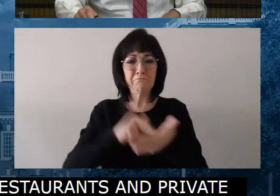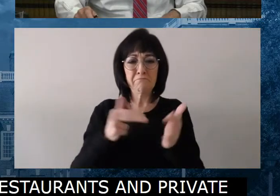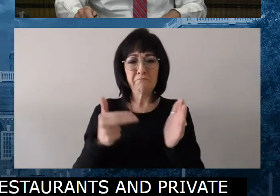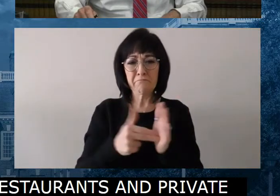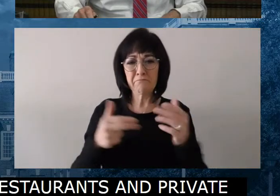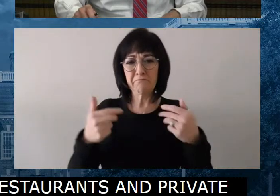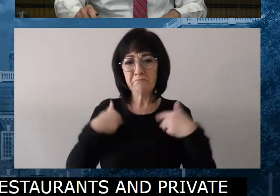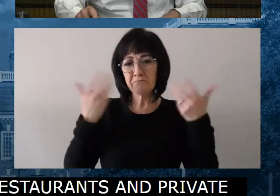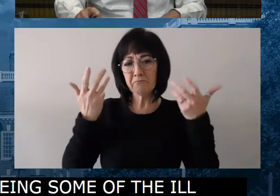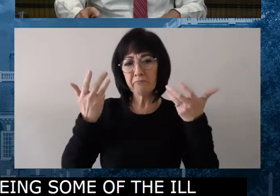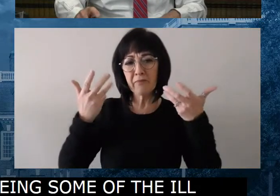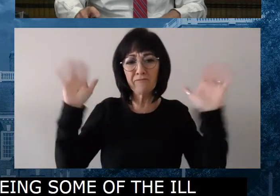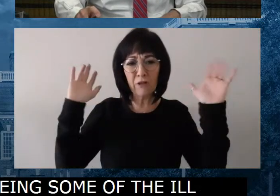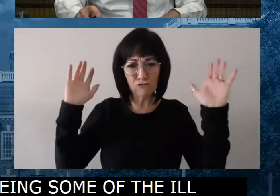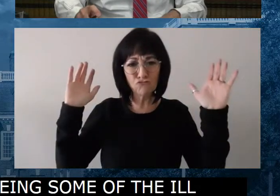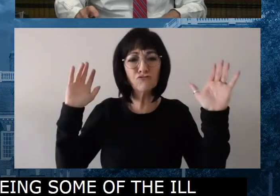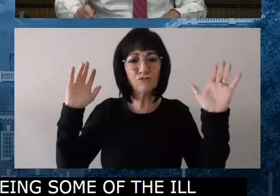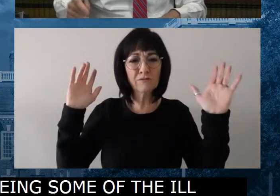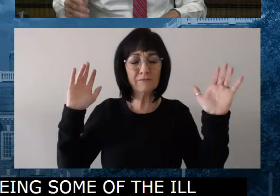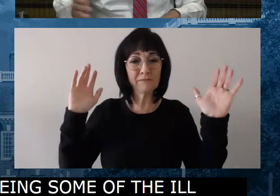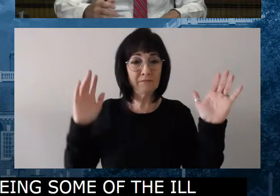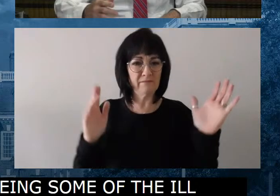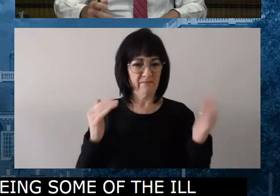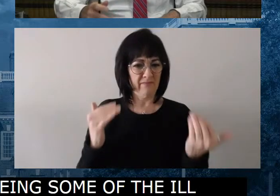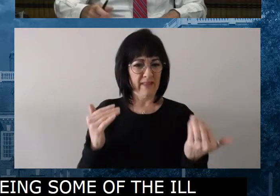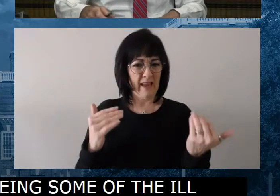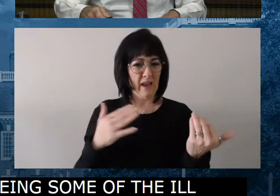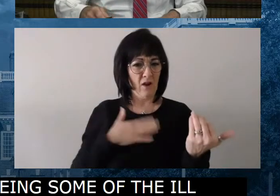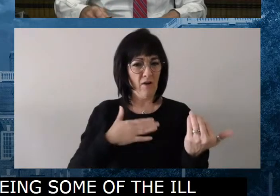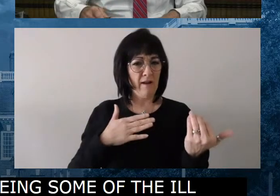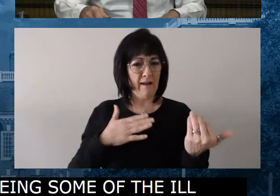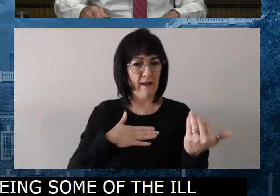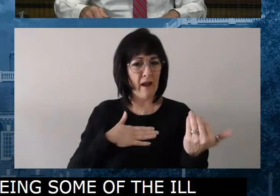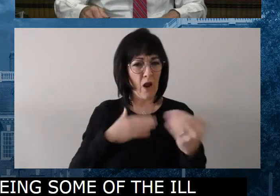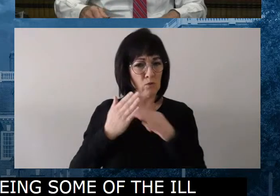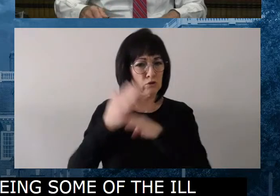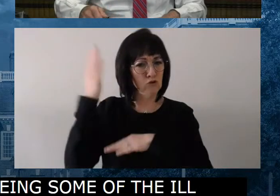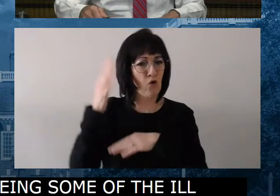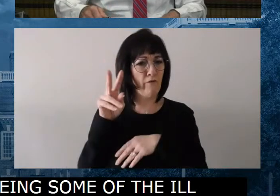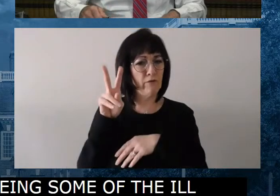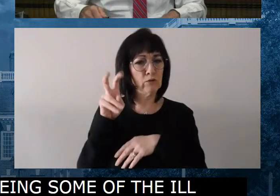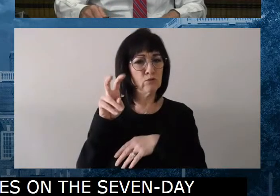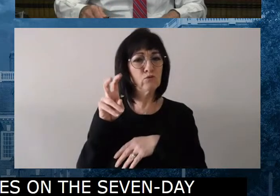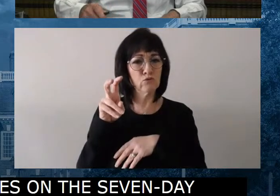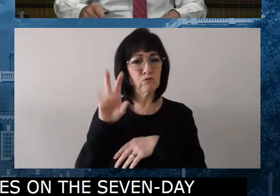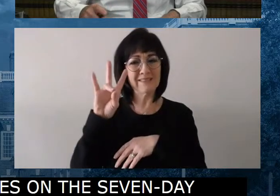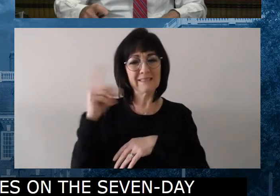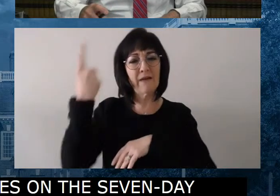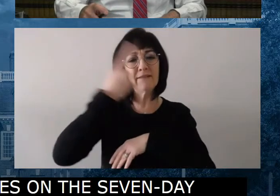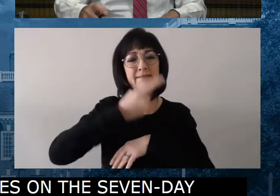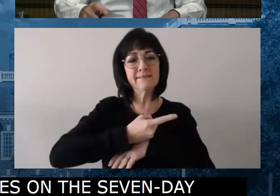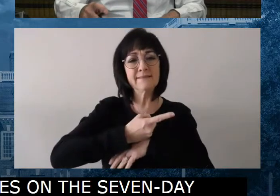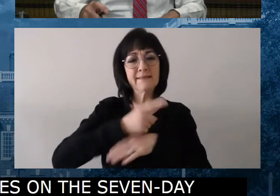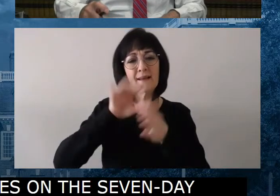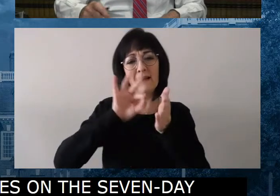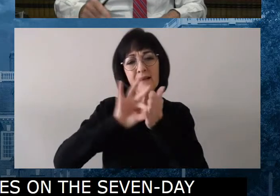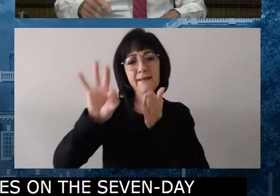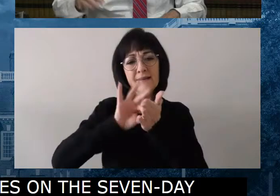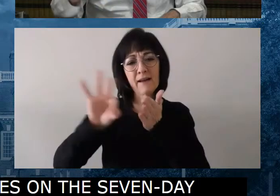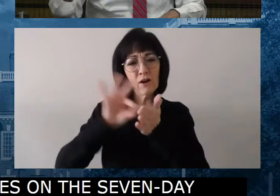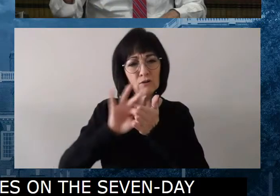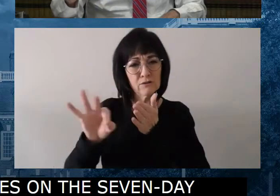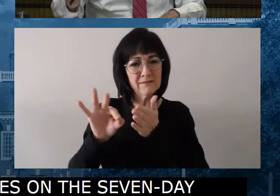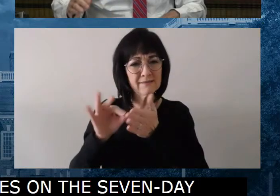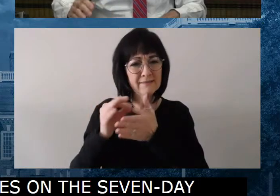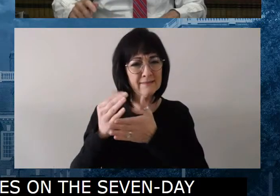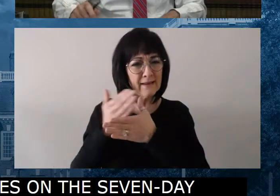moving average is up over 200. We were comfortably under 200 a couple weeks ago. Our hospitalizations have